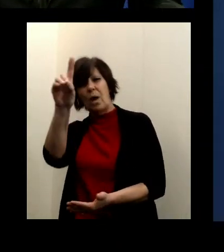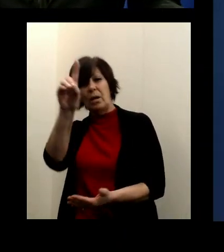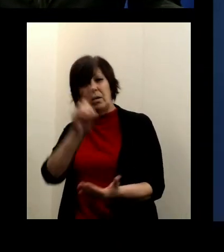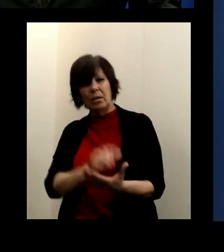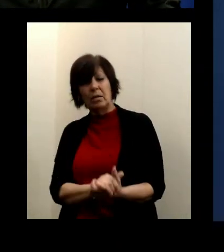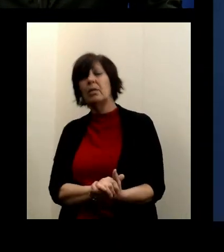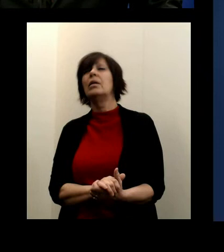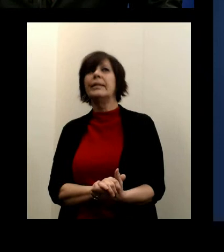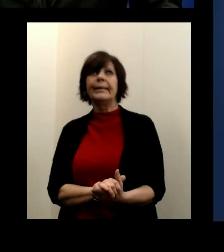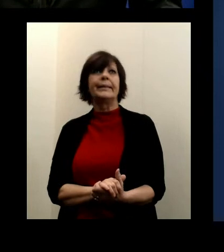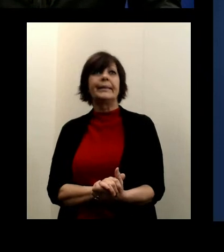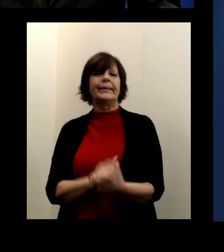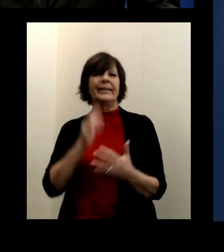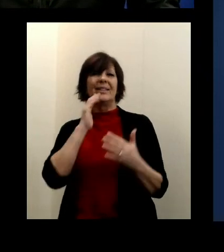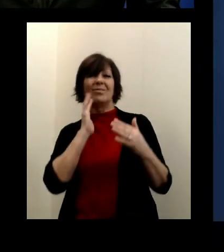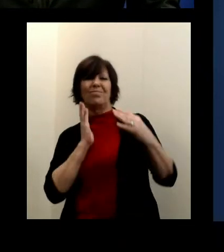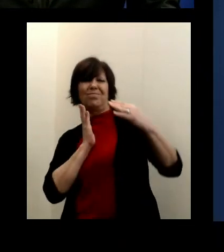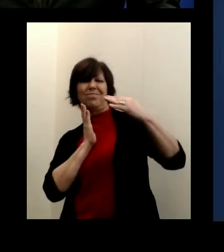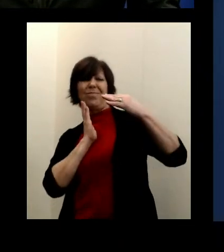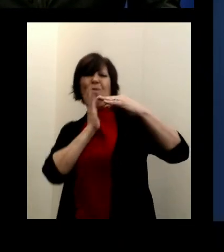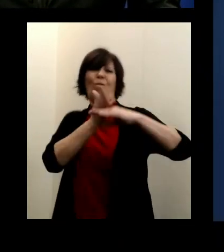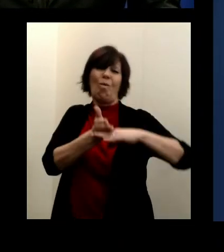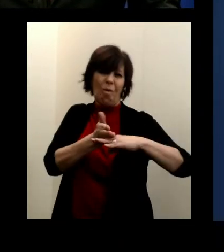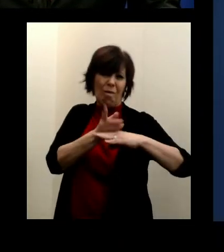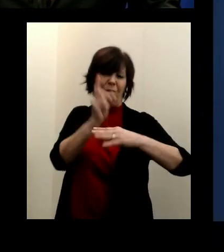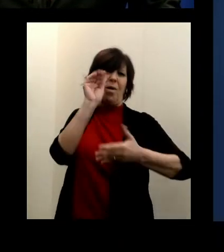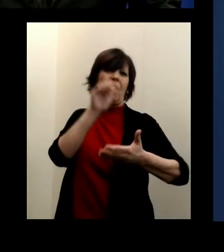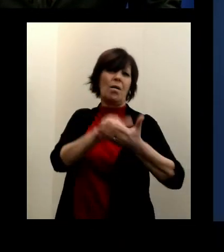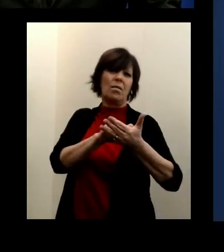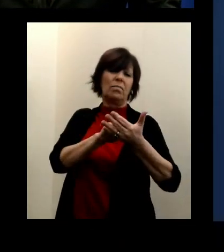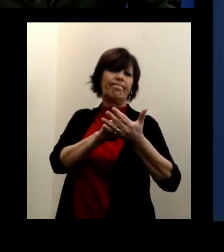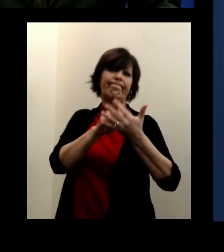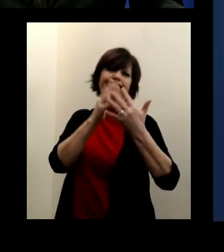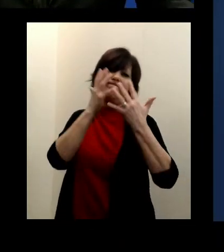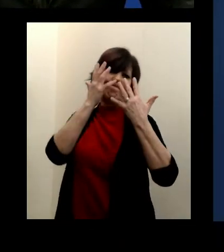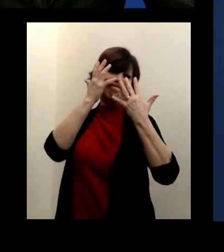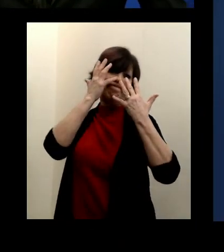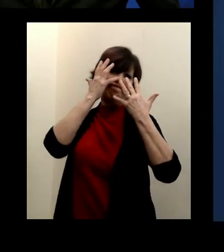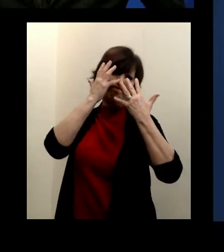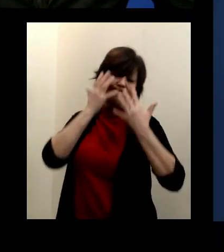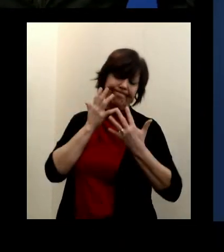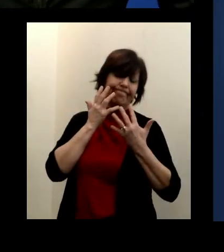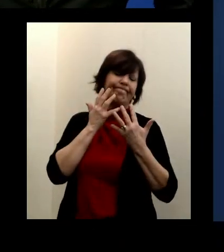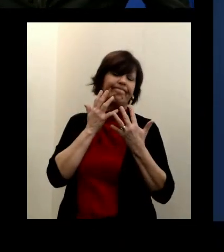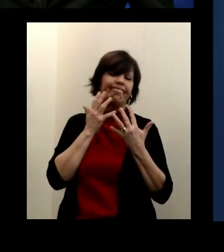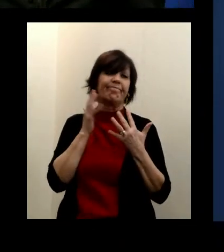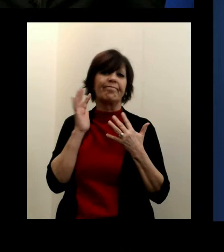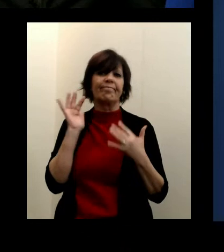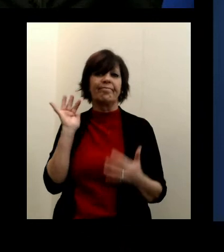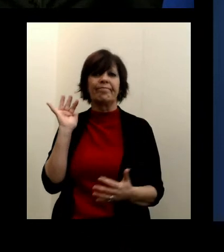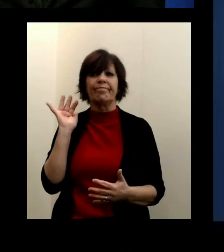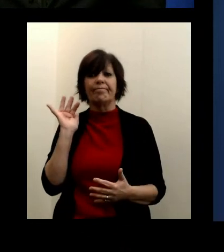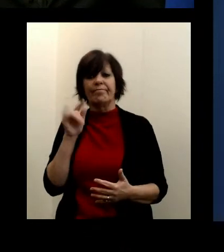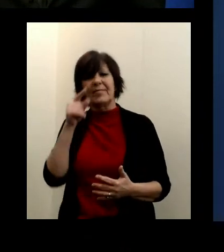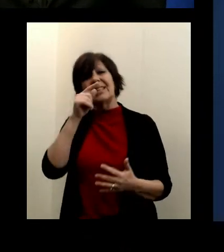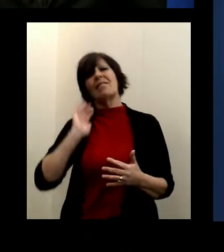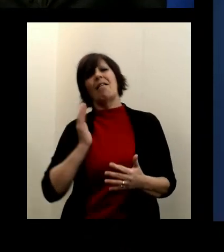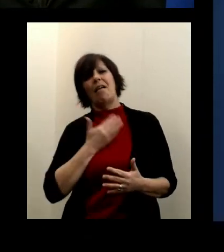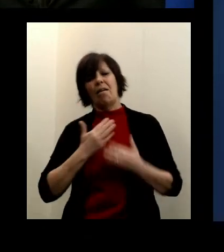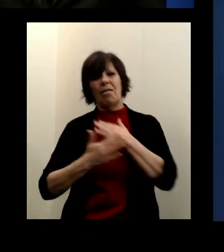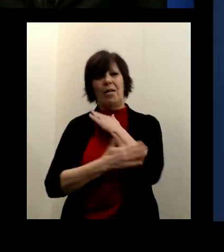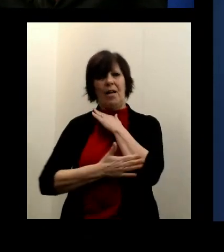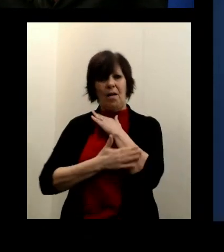we have crossed a very somber, sad barrier, which is the number of individuals who died in Erie County as a